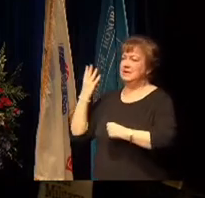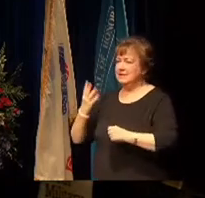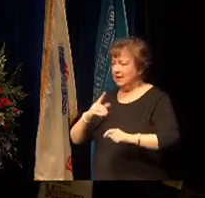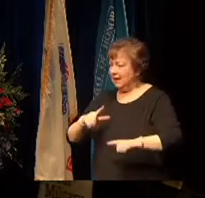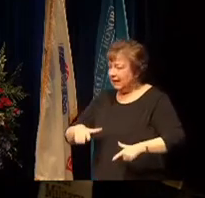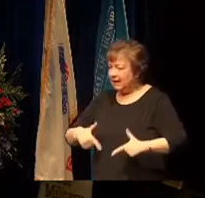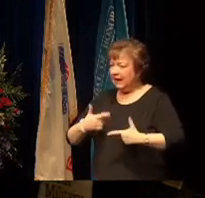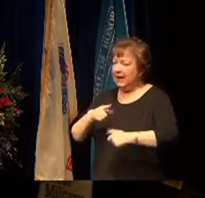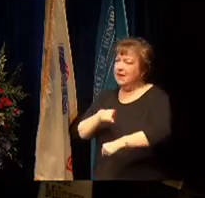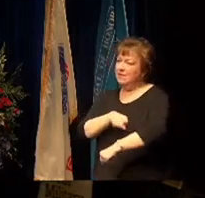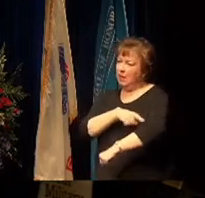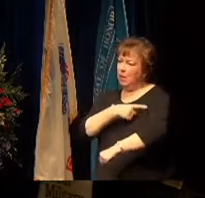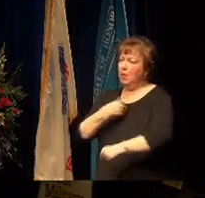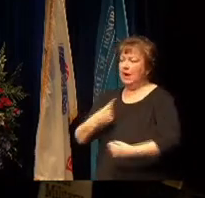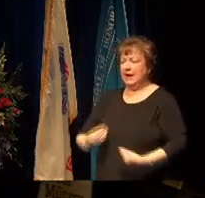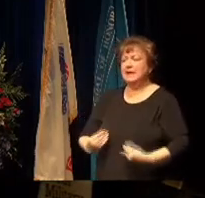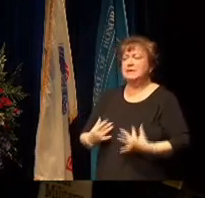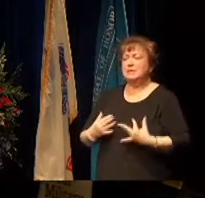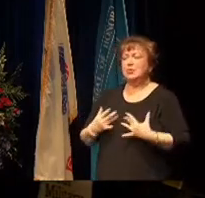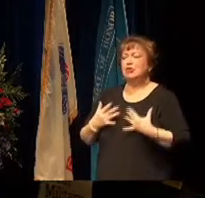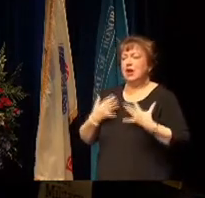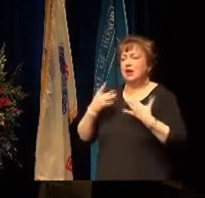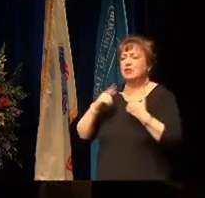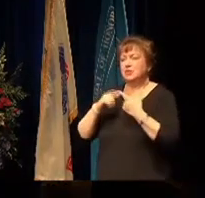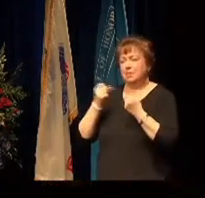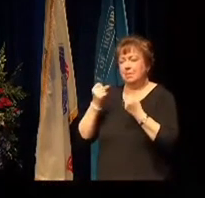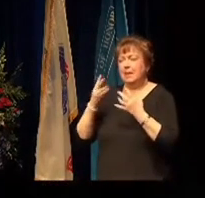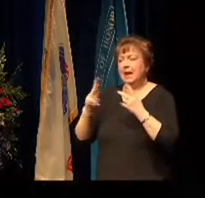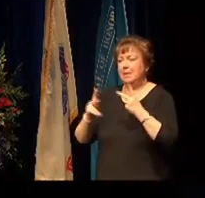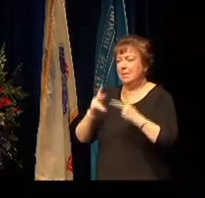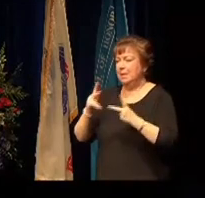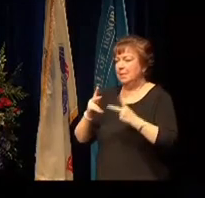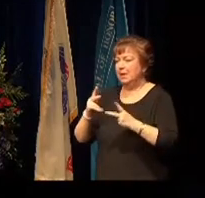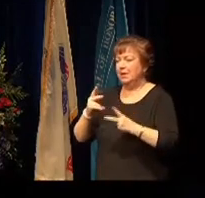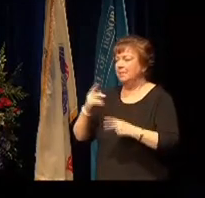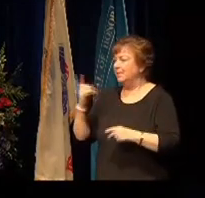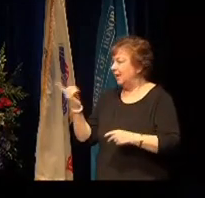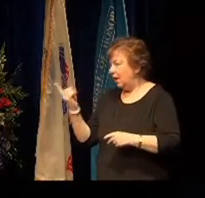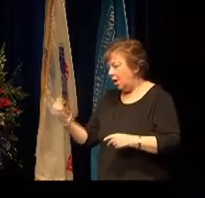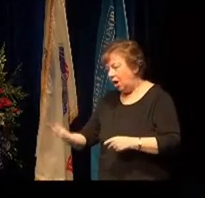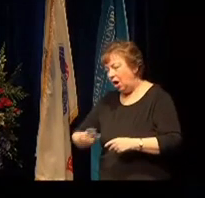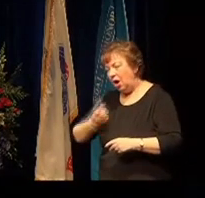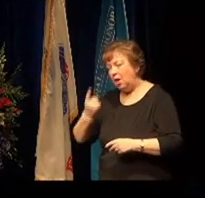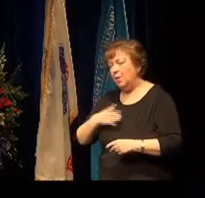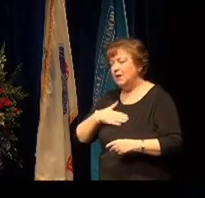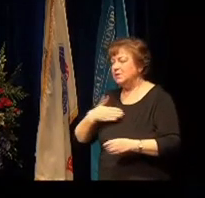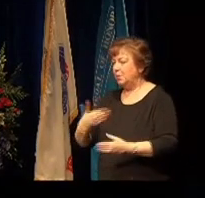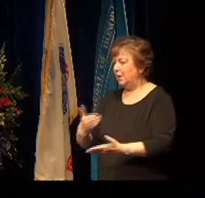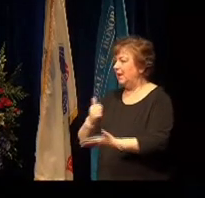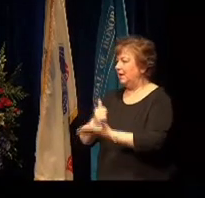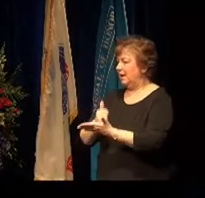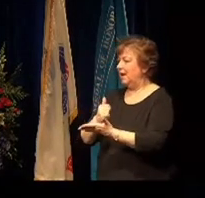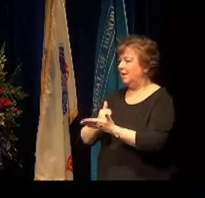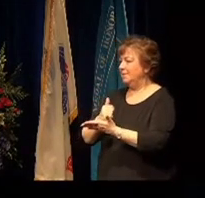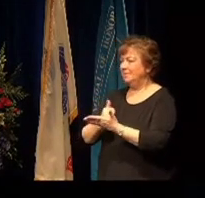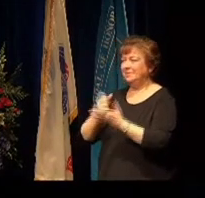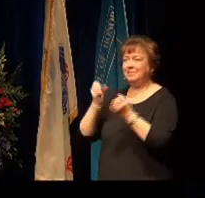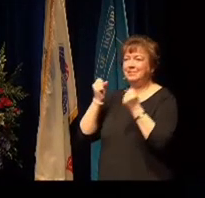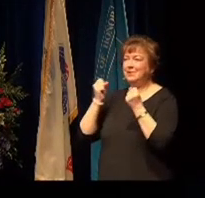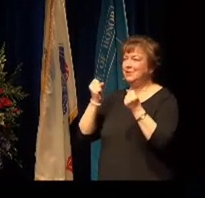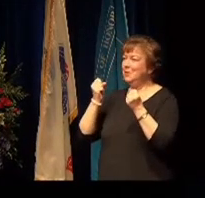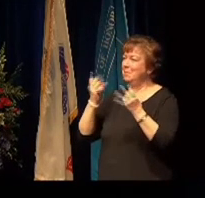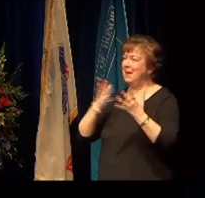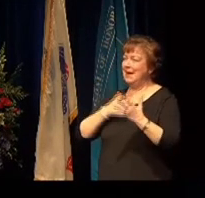lifelong inspiration. He was always willing to help. There's too many in my life to share with